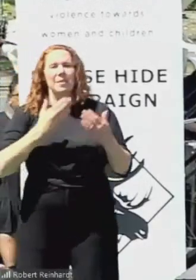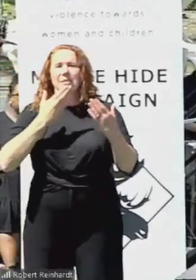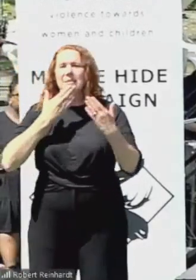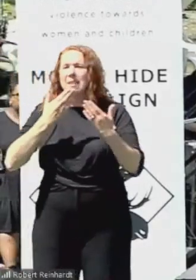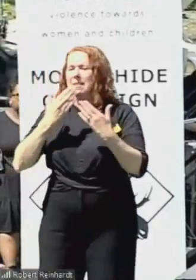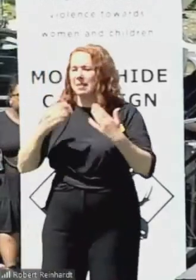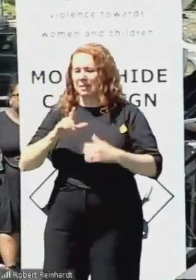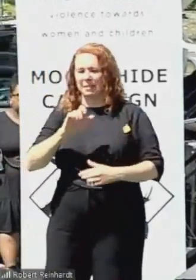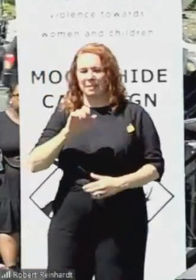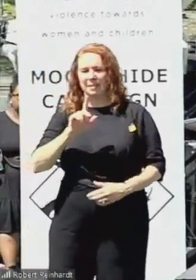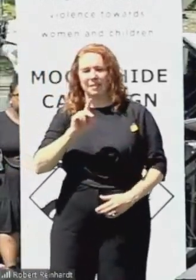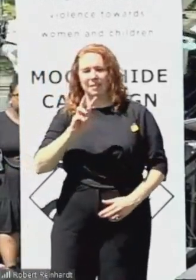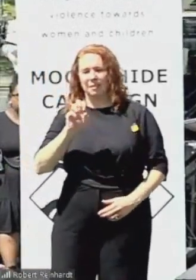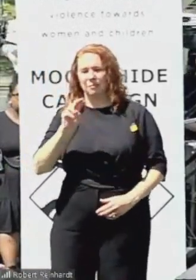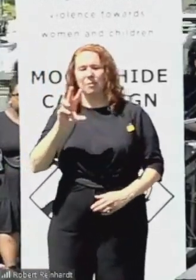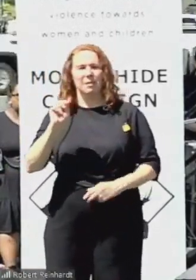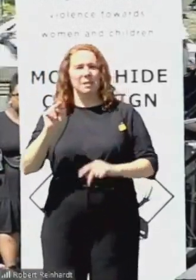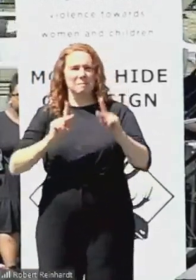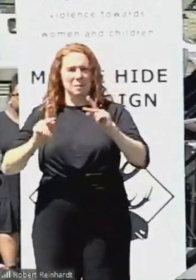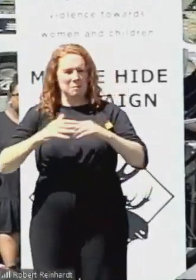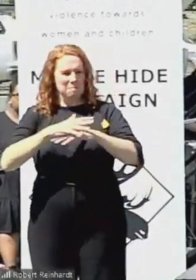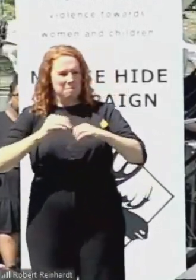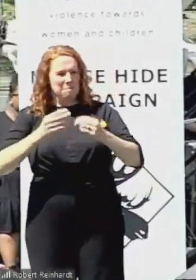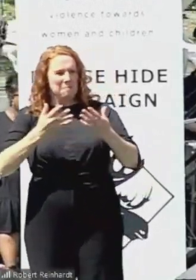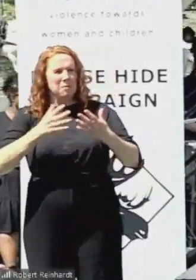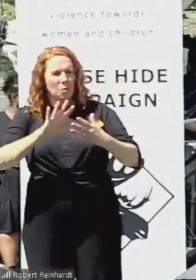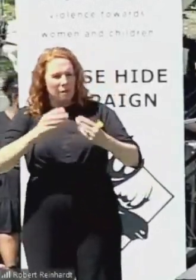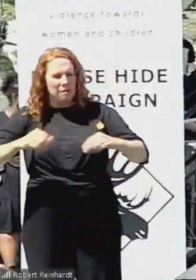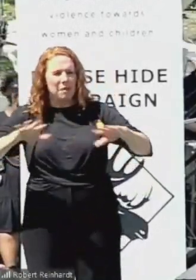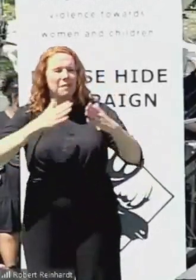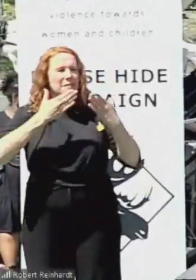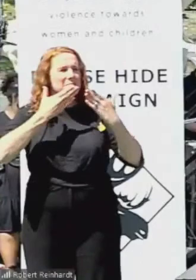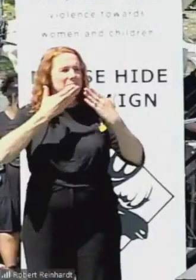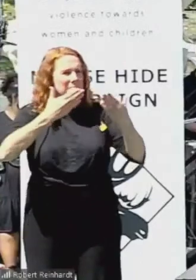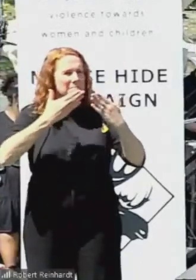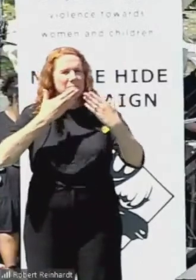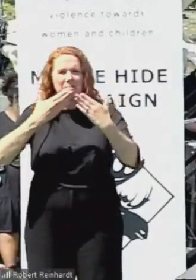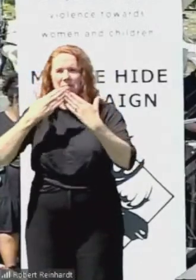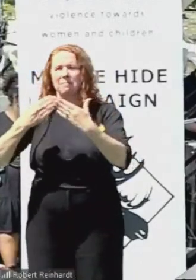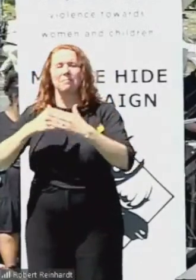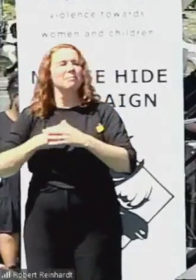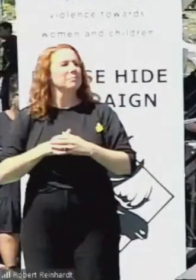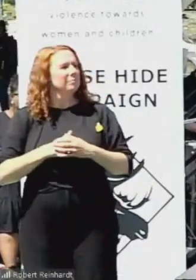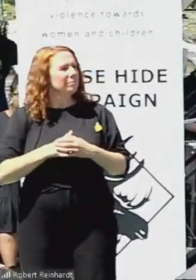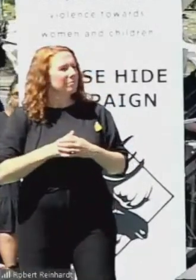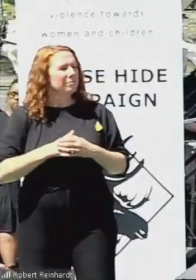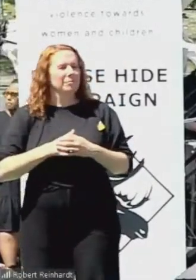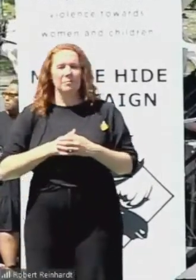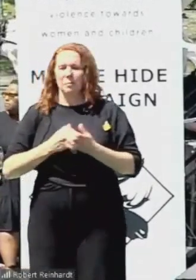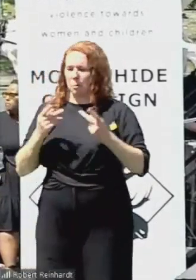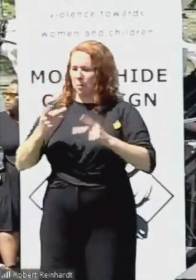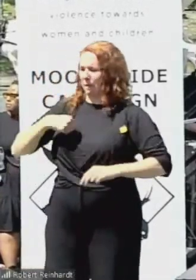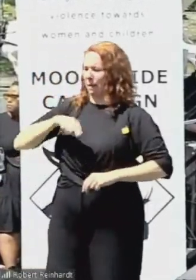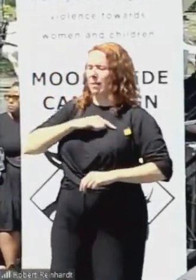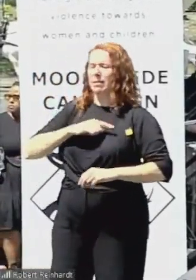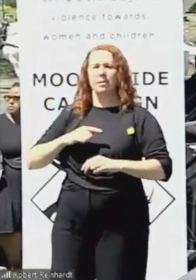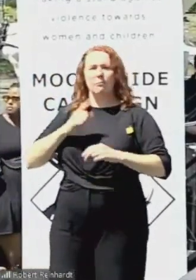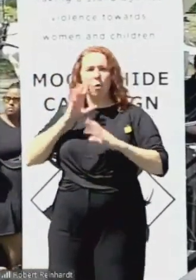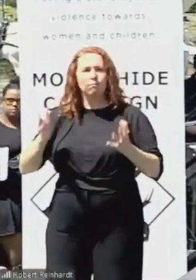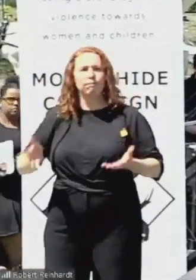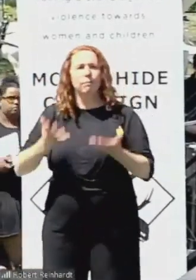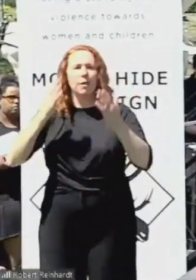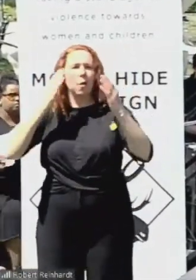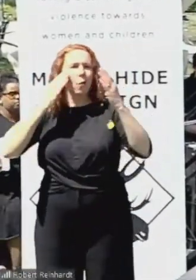Lekwungen peoples for having us on their territory, for letting us be here to raise